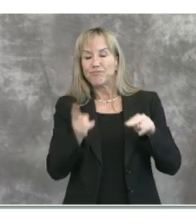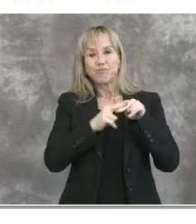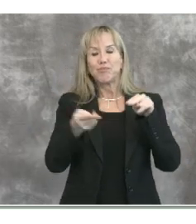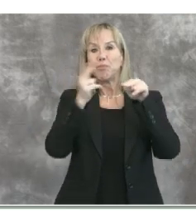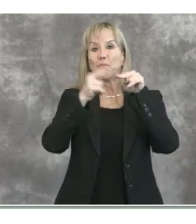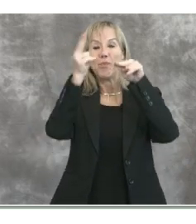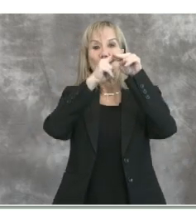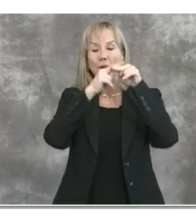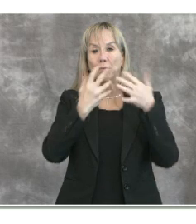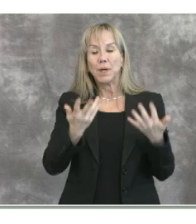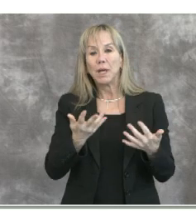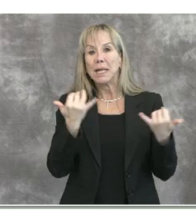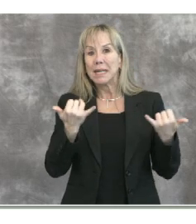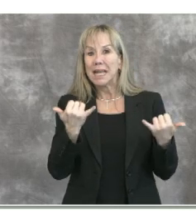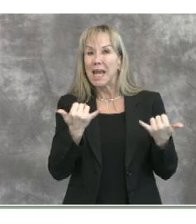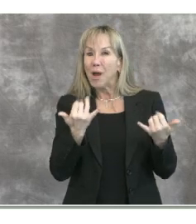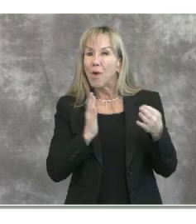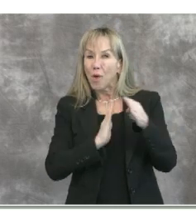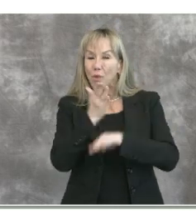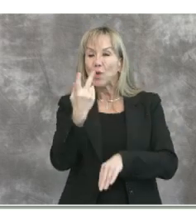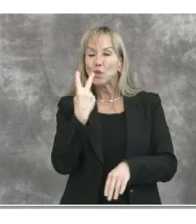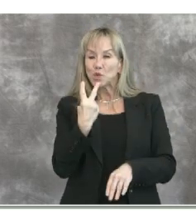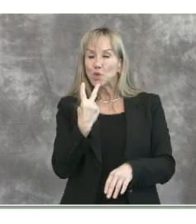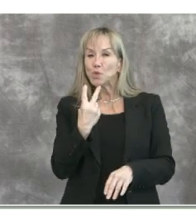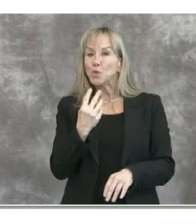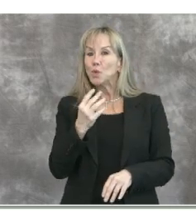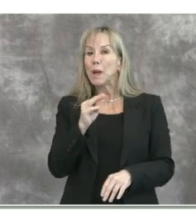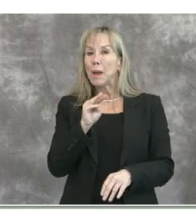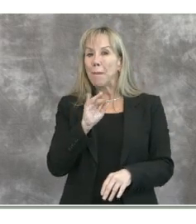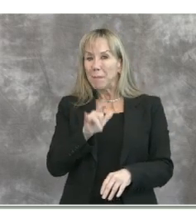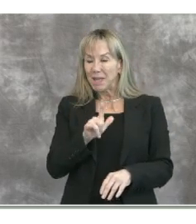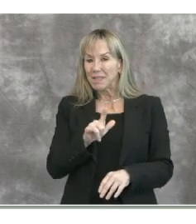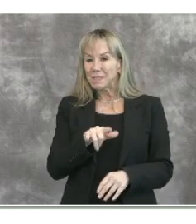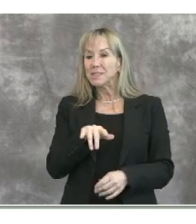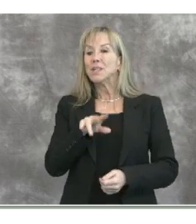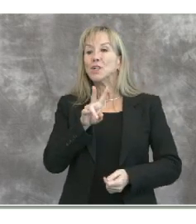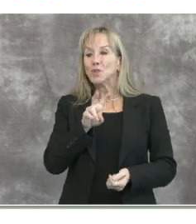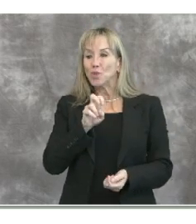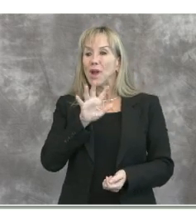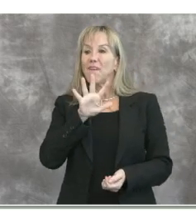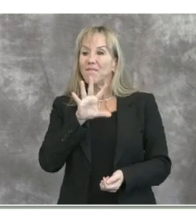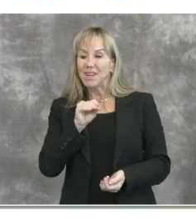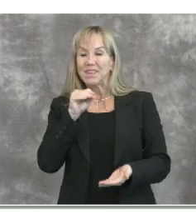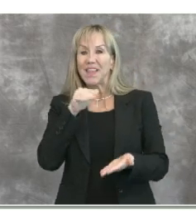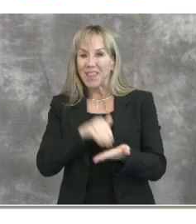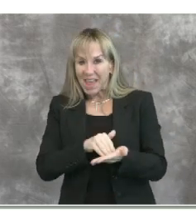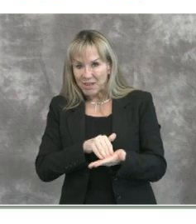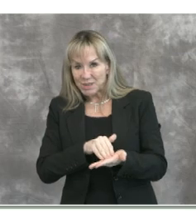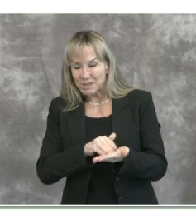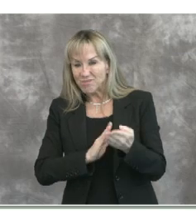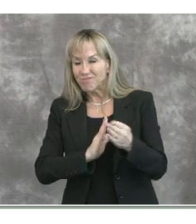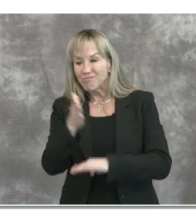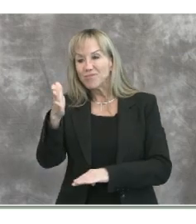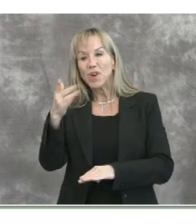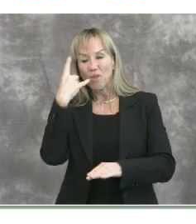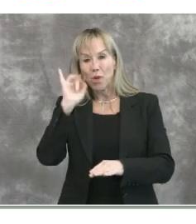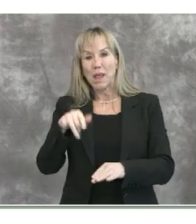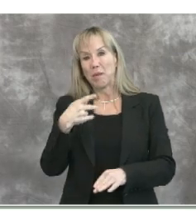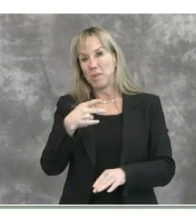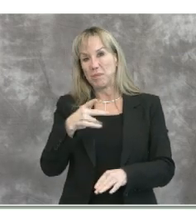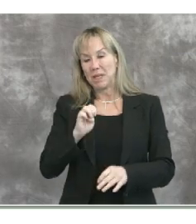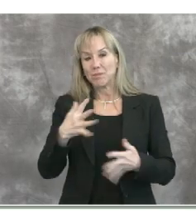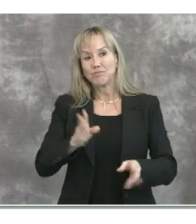now putting us at more than 2,250,000 individual items of personal protective equipment that have been